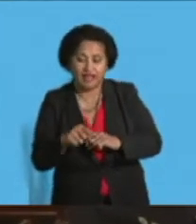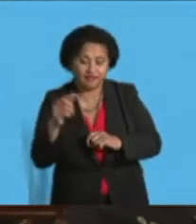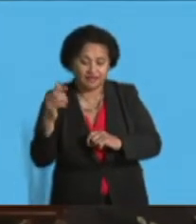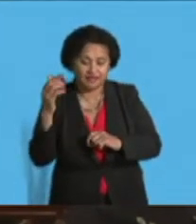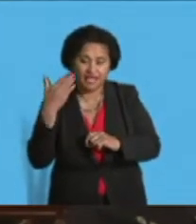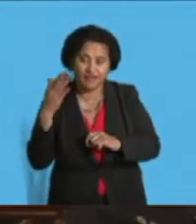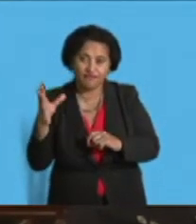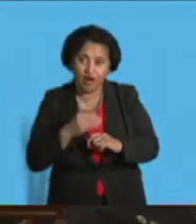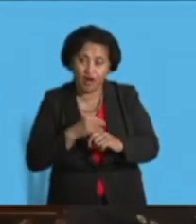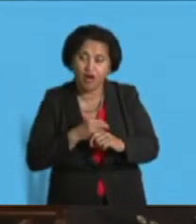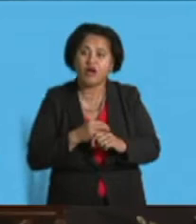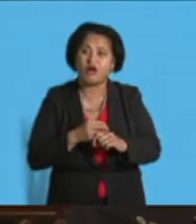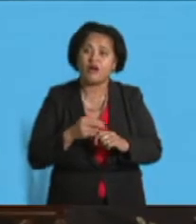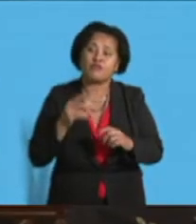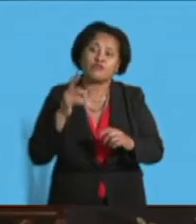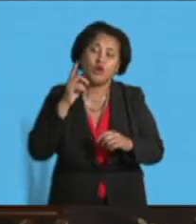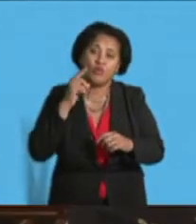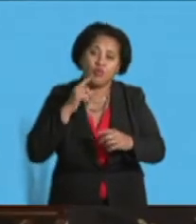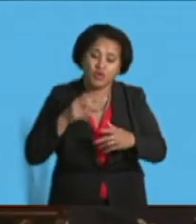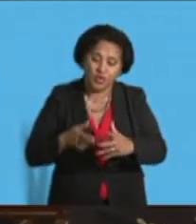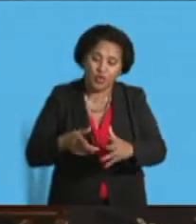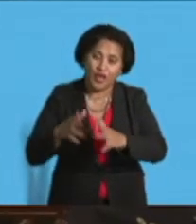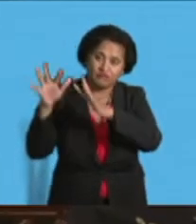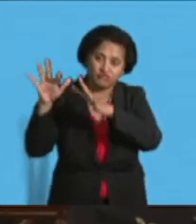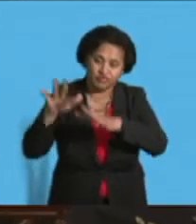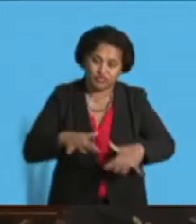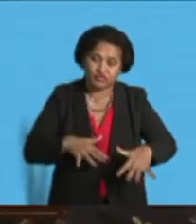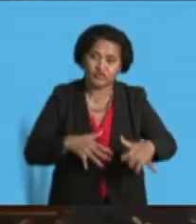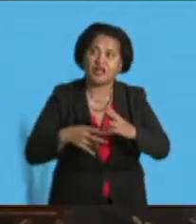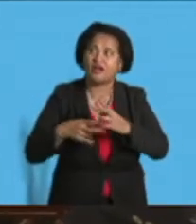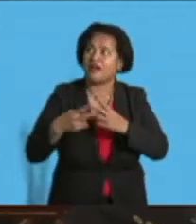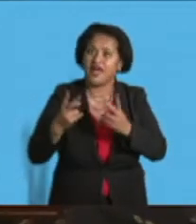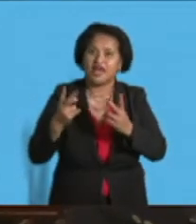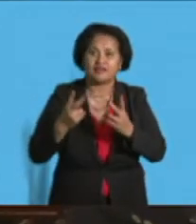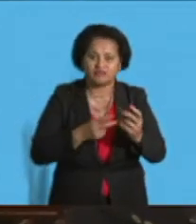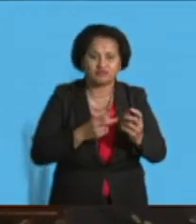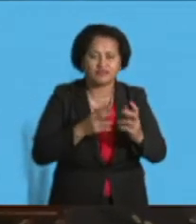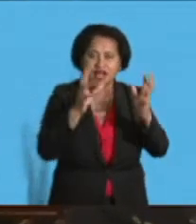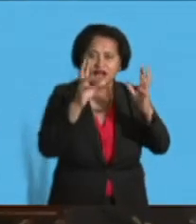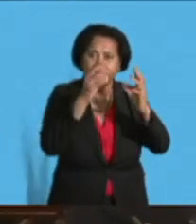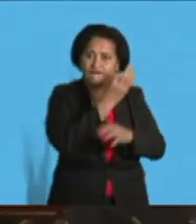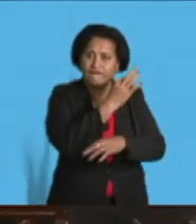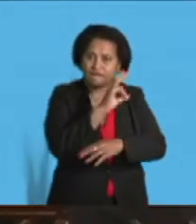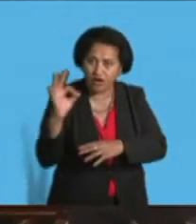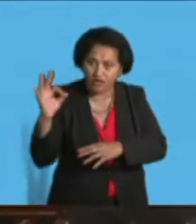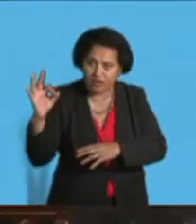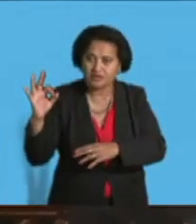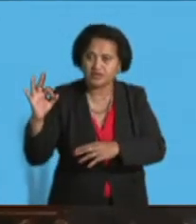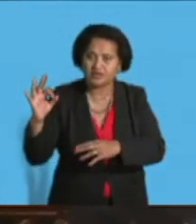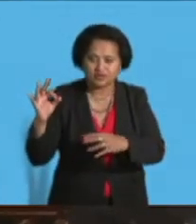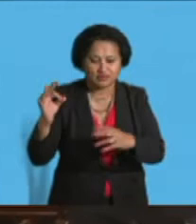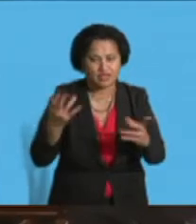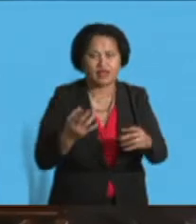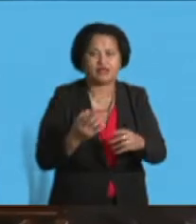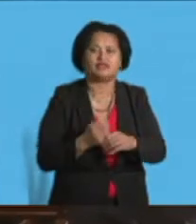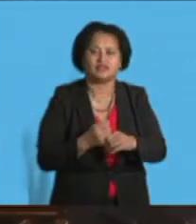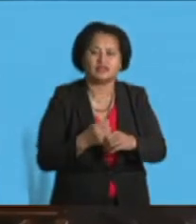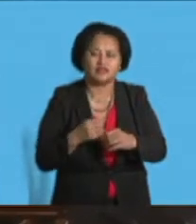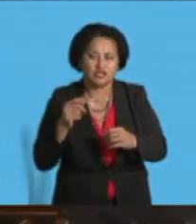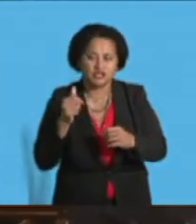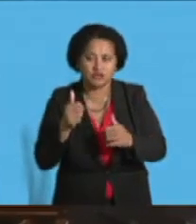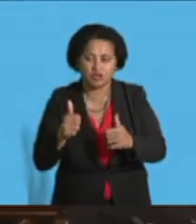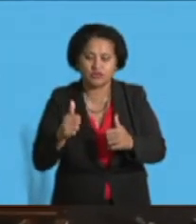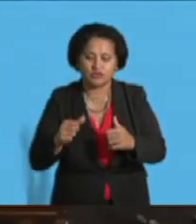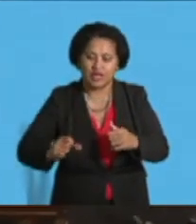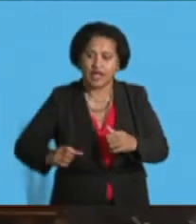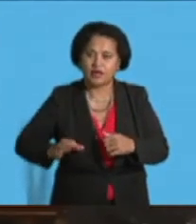waterways hydrology, landforms, vegetation, fauna, and microorganisms which function together as an ecosystem to provide beneficial outcomes